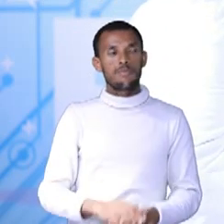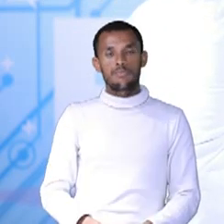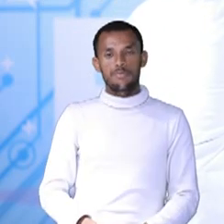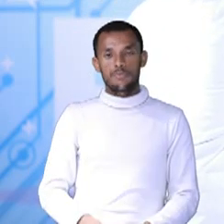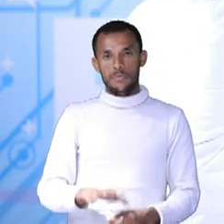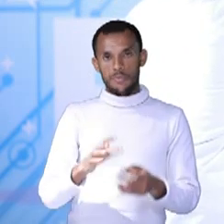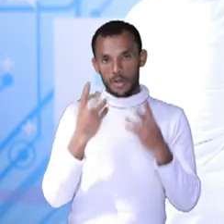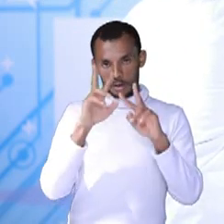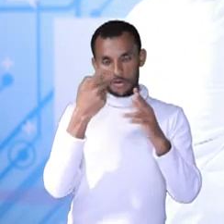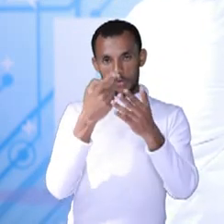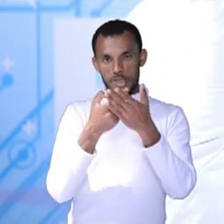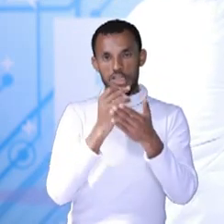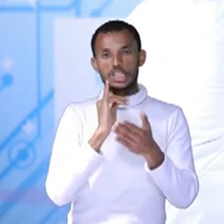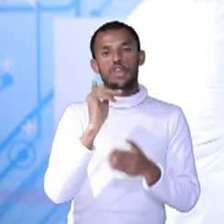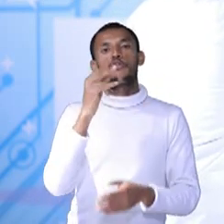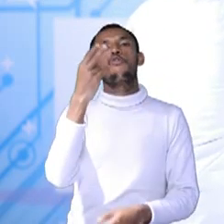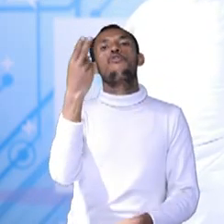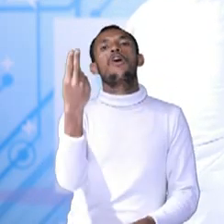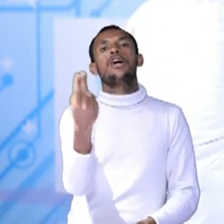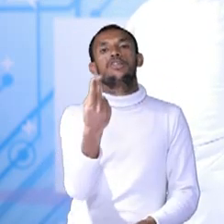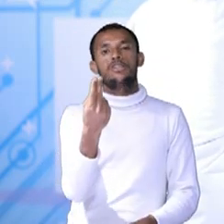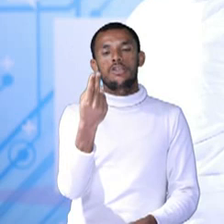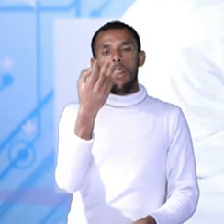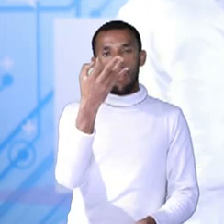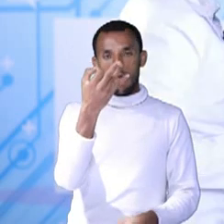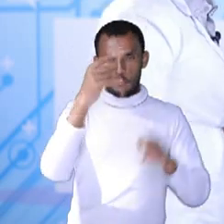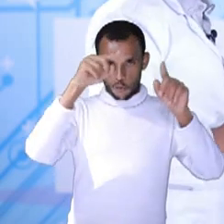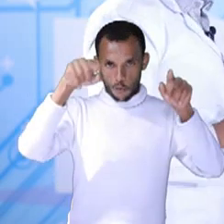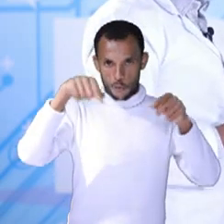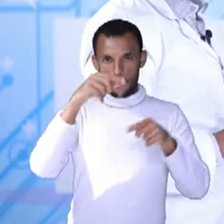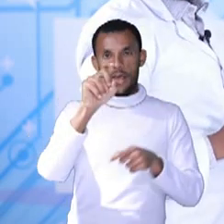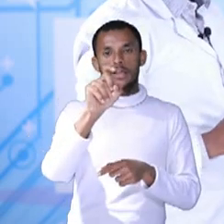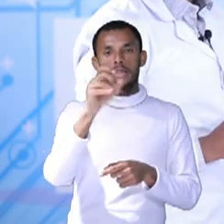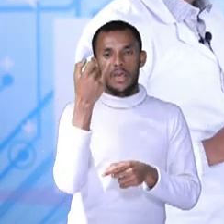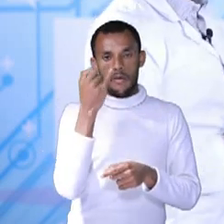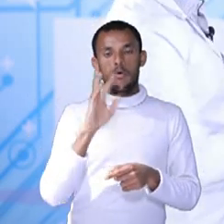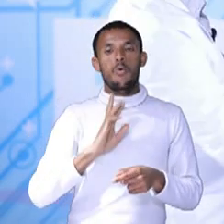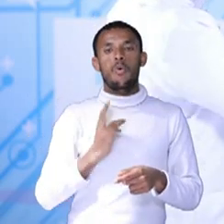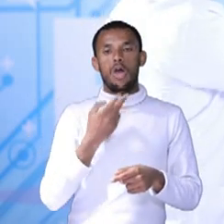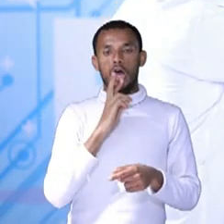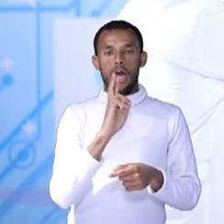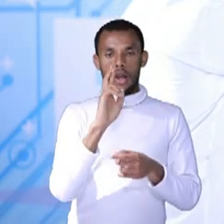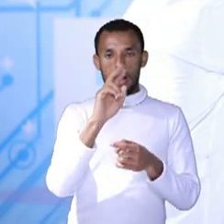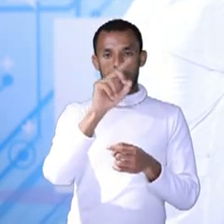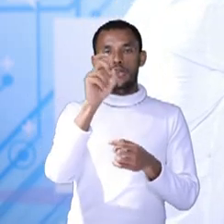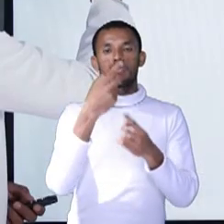assume this is the function f of x. If we are asked to